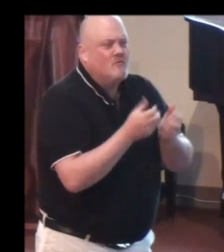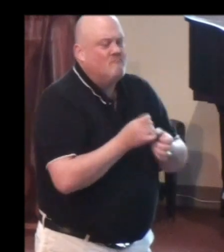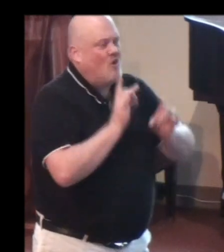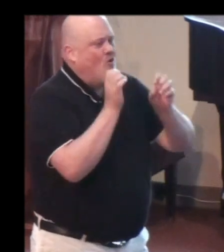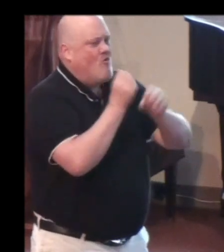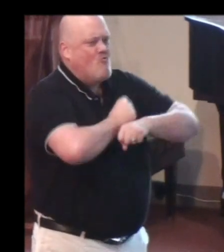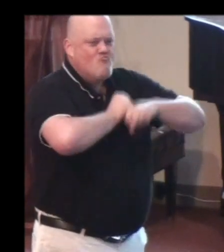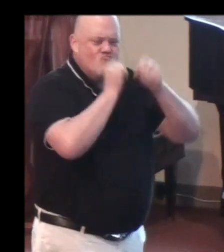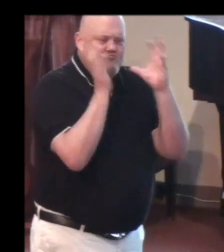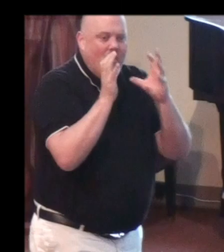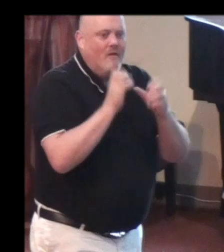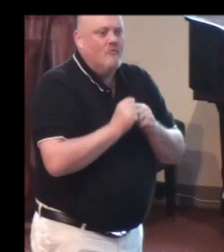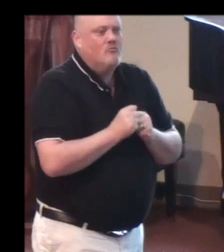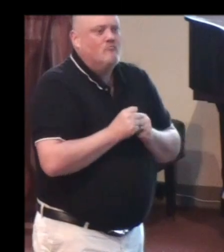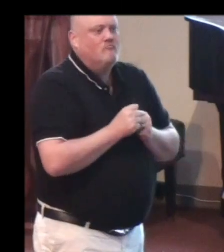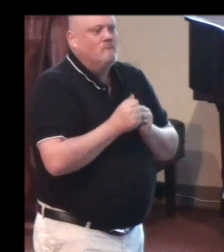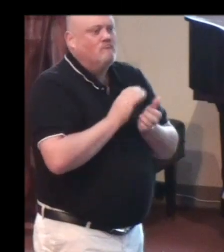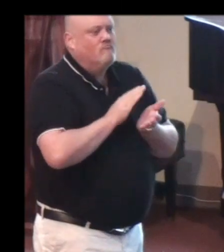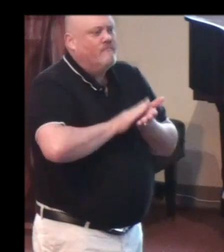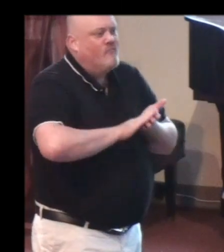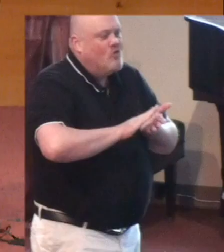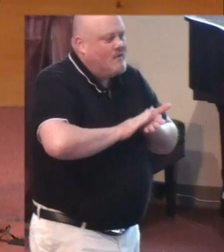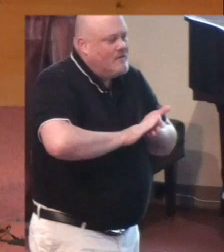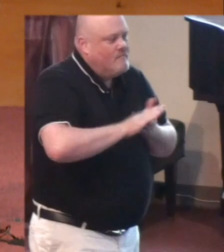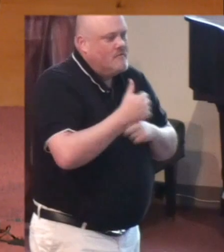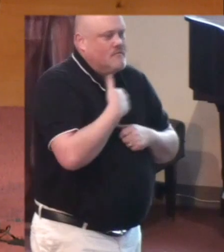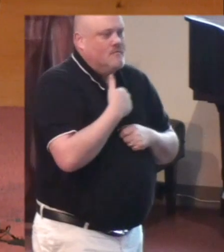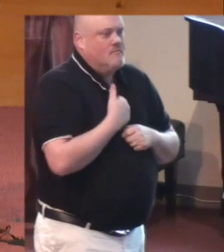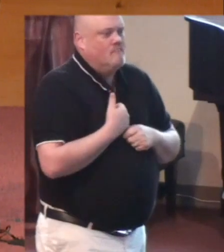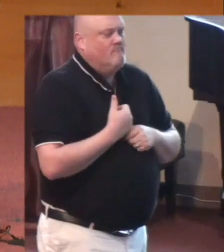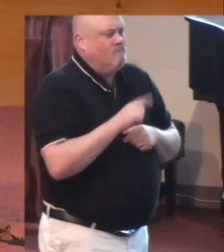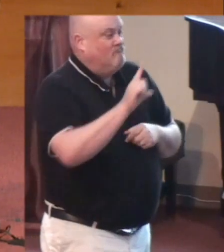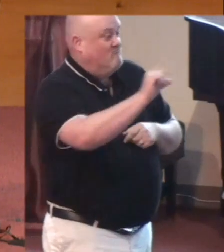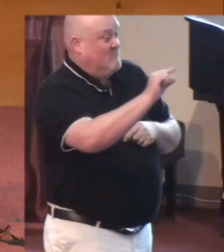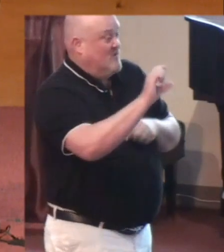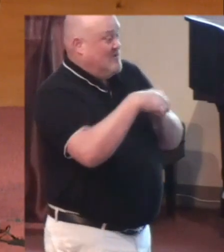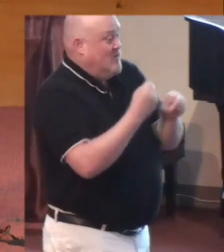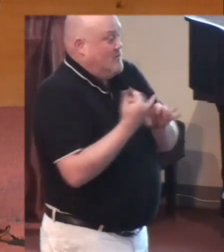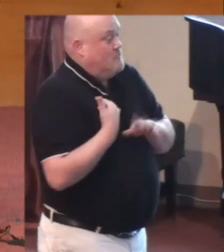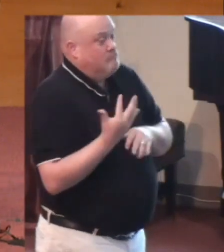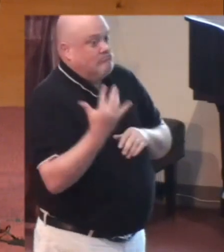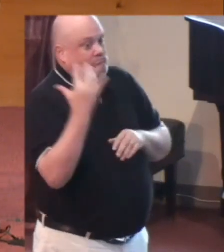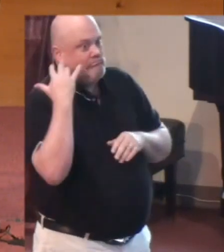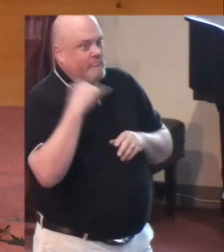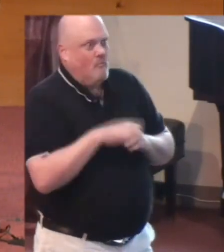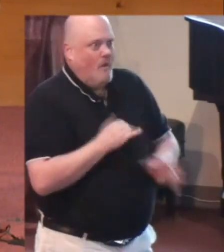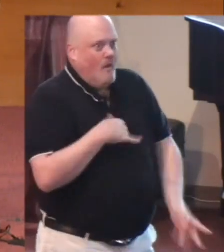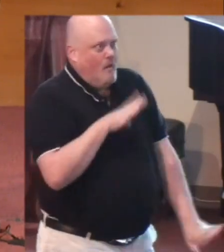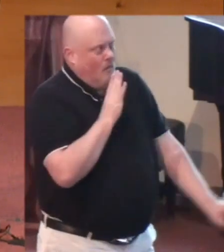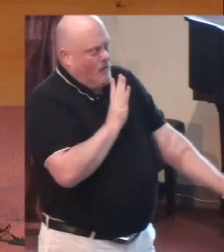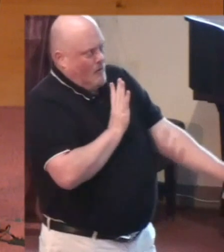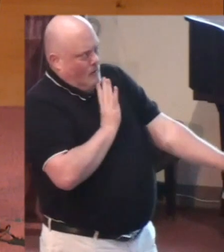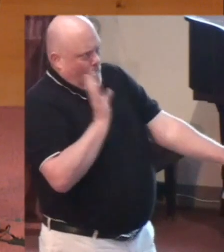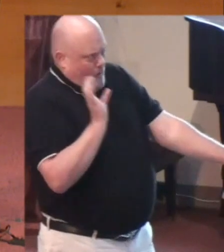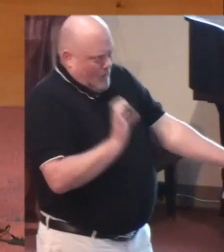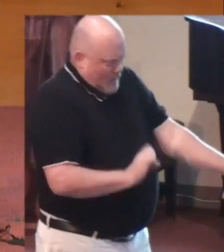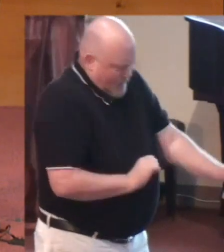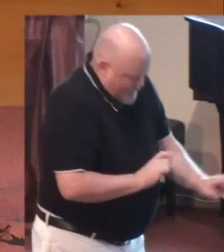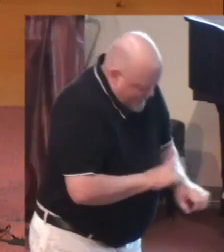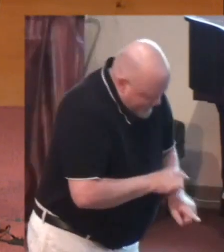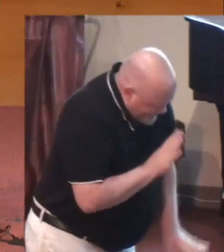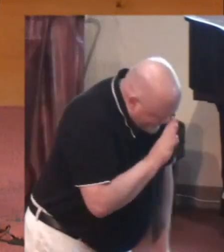Forgiveness. Check it out. So 20 years ago, in my prehistoric era,